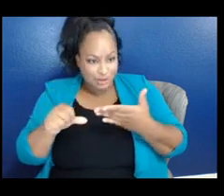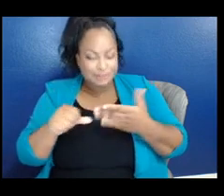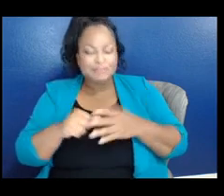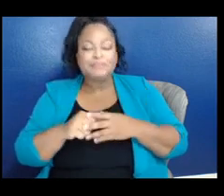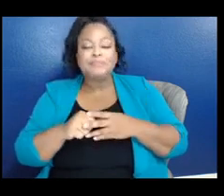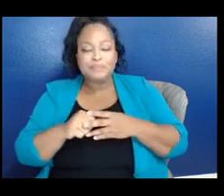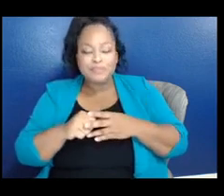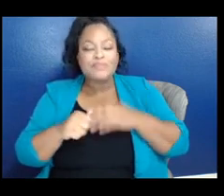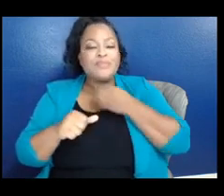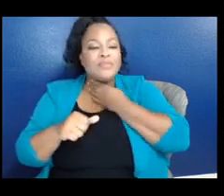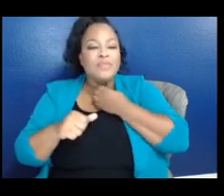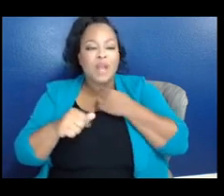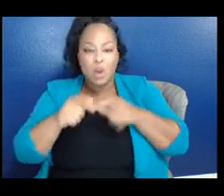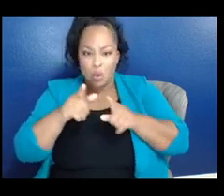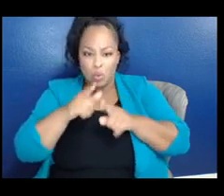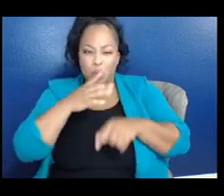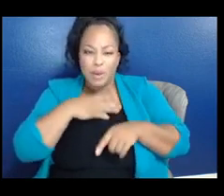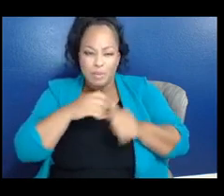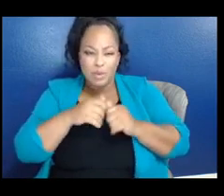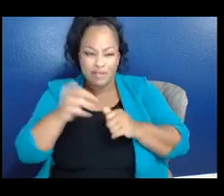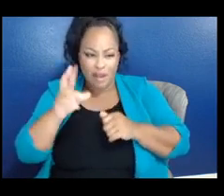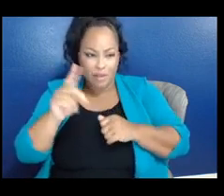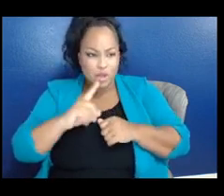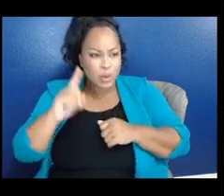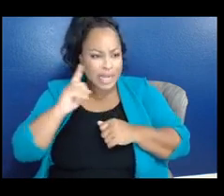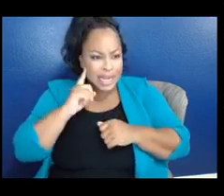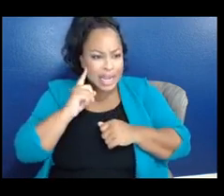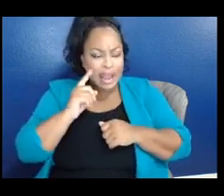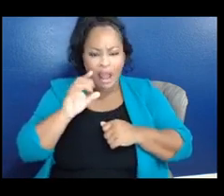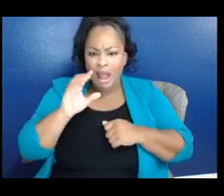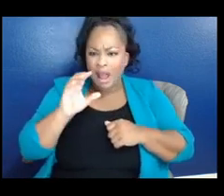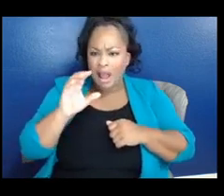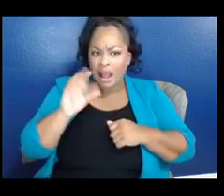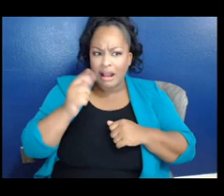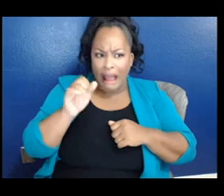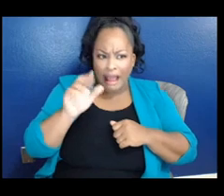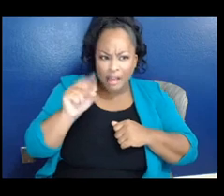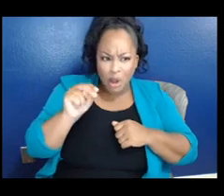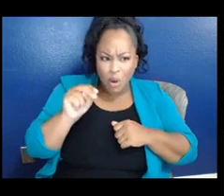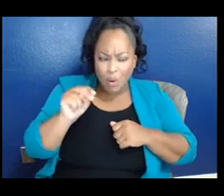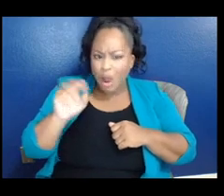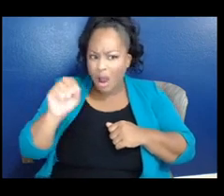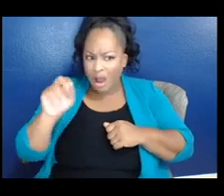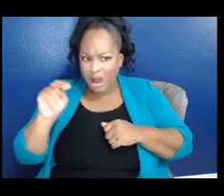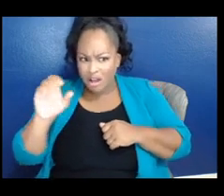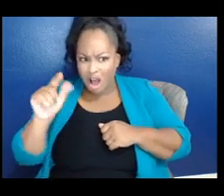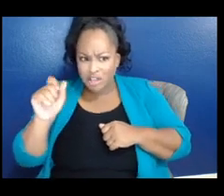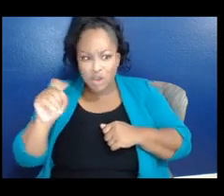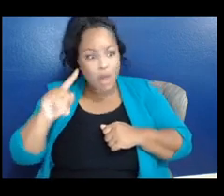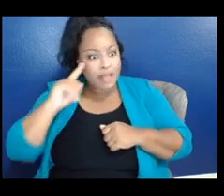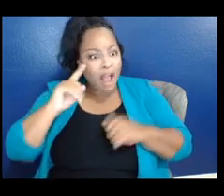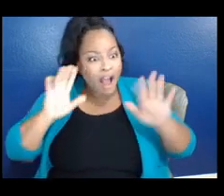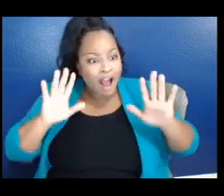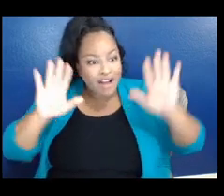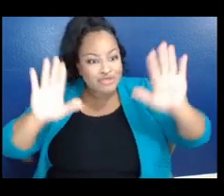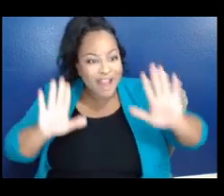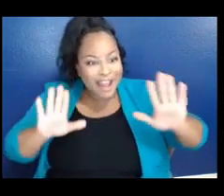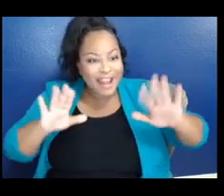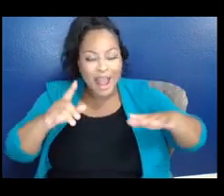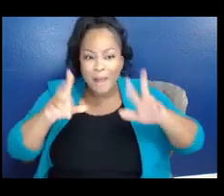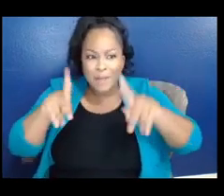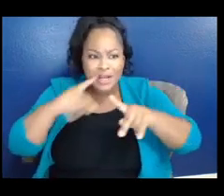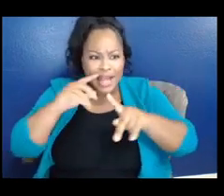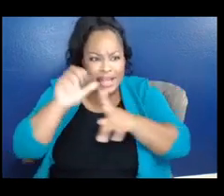And, you know, as a woman with fibroids, when you hear gynecologist oncologist, you're like, oh, this actually might be great because this is someone